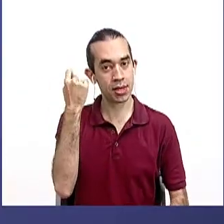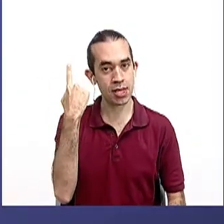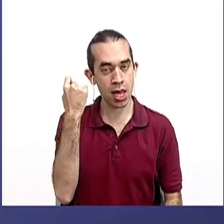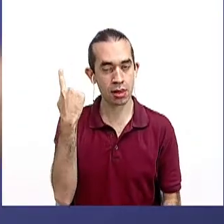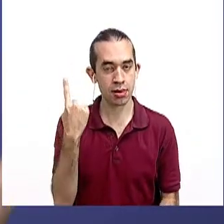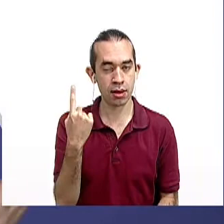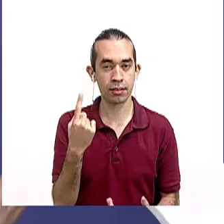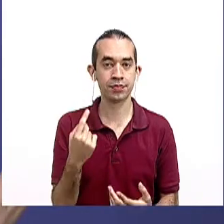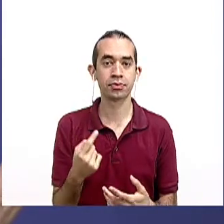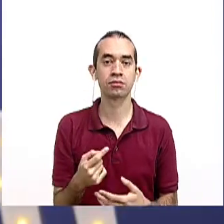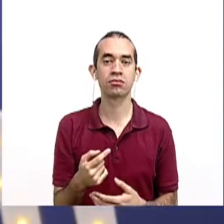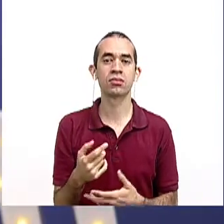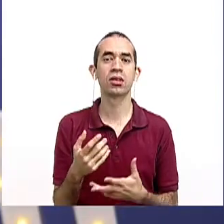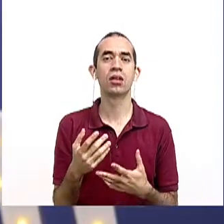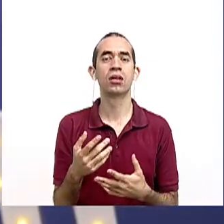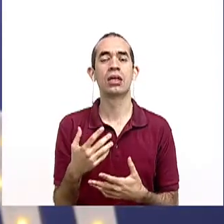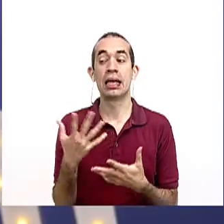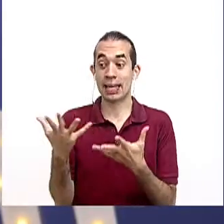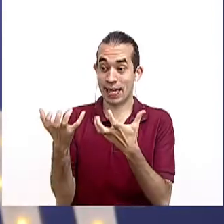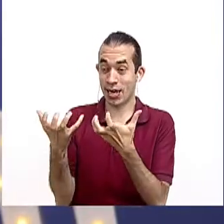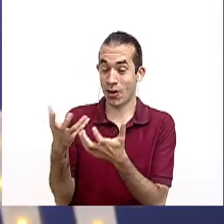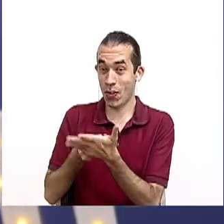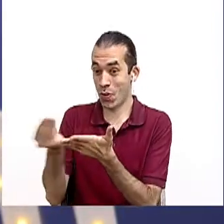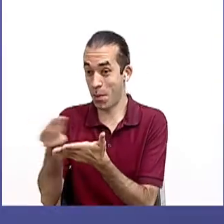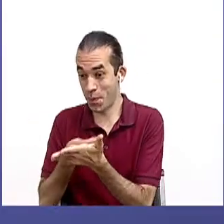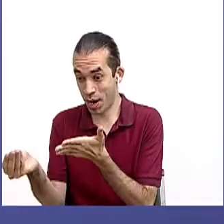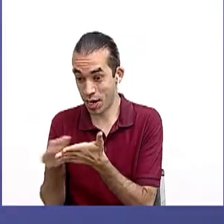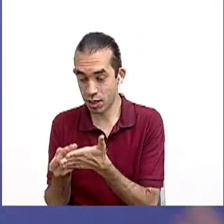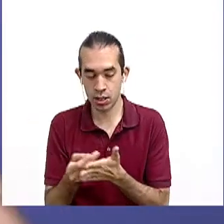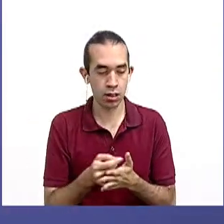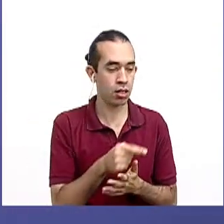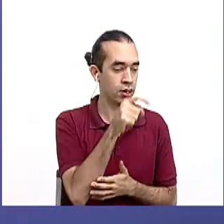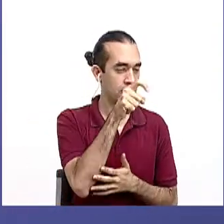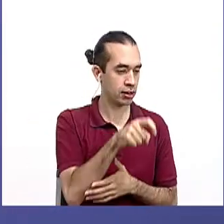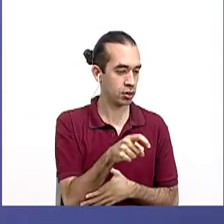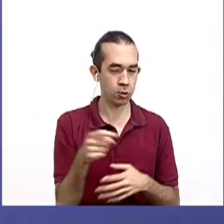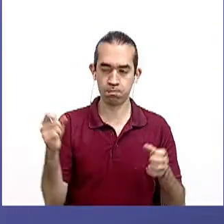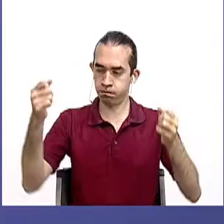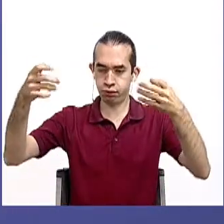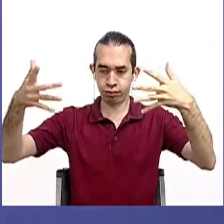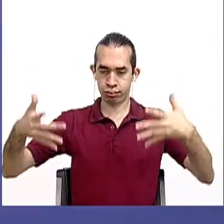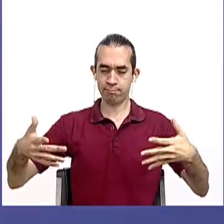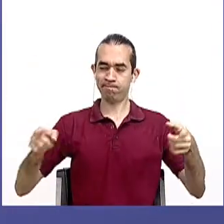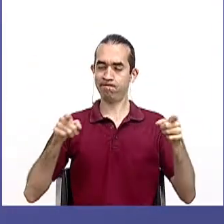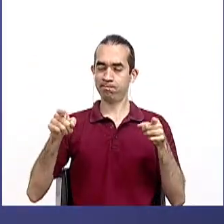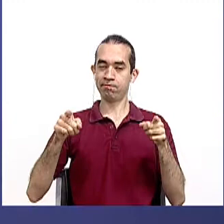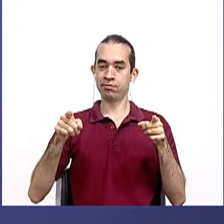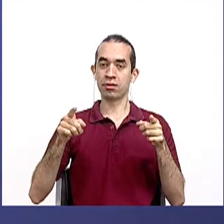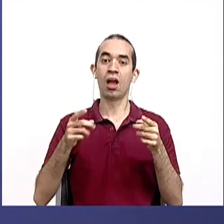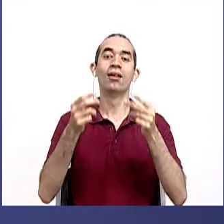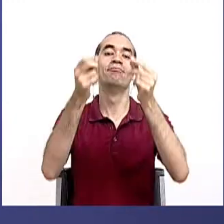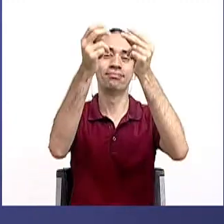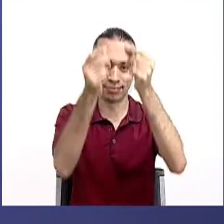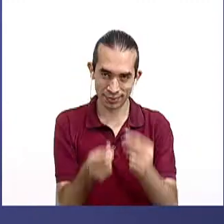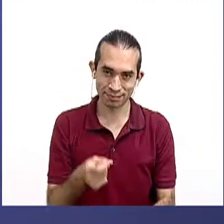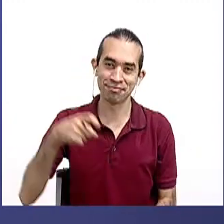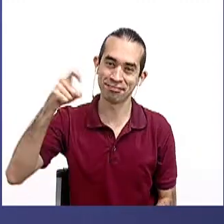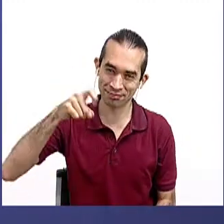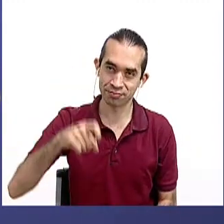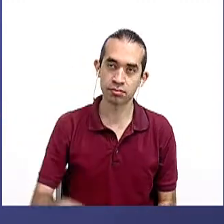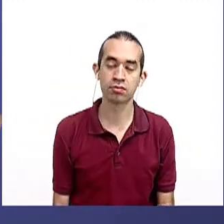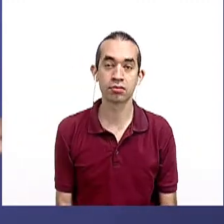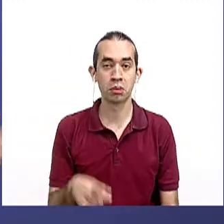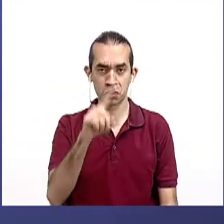you want to buy, what you actually need. And that's when budgets come into play. Have you ever seen